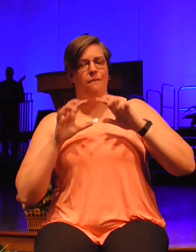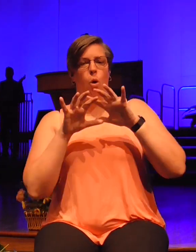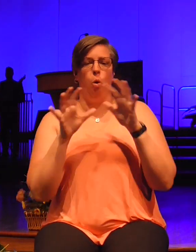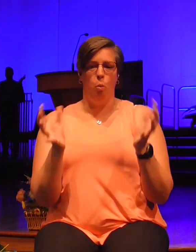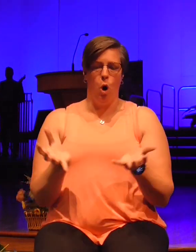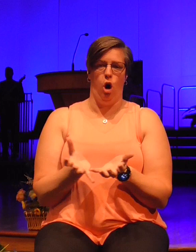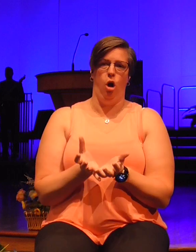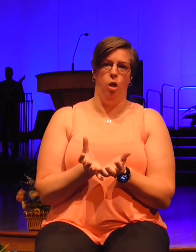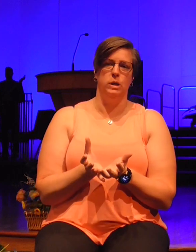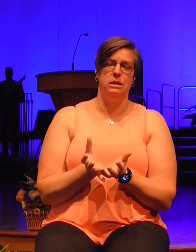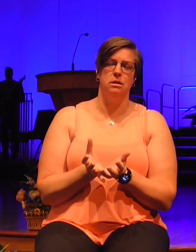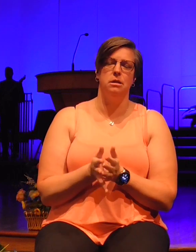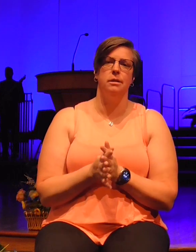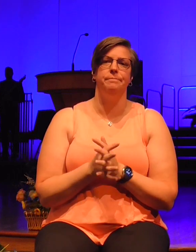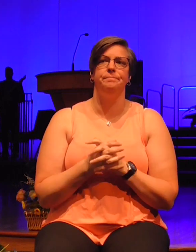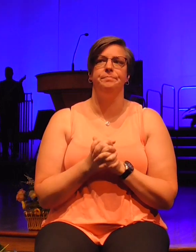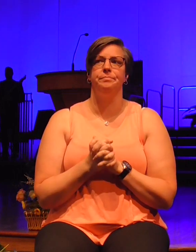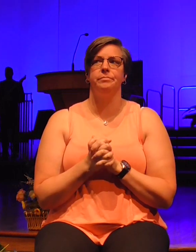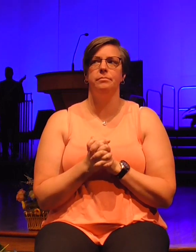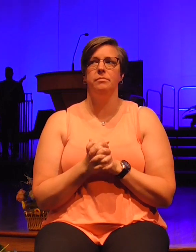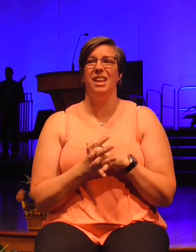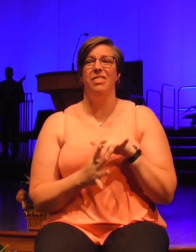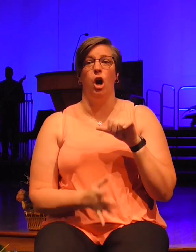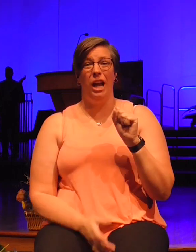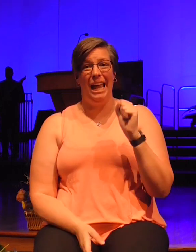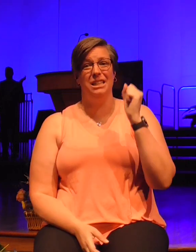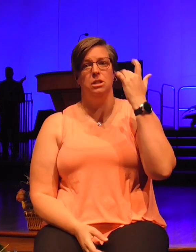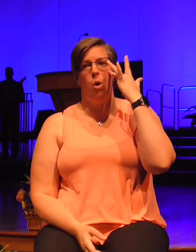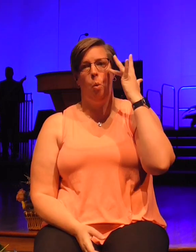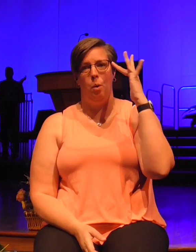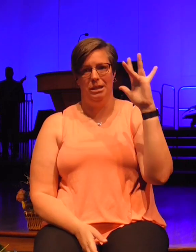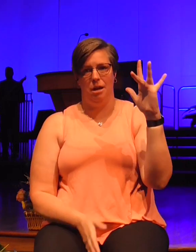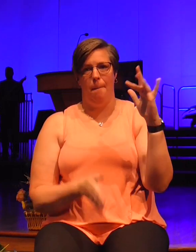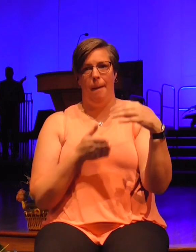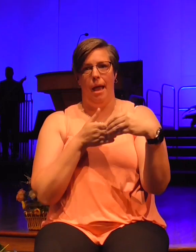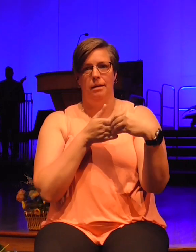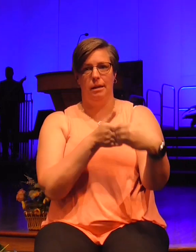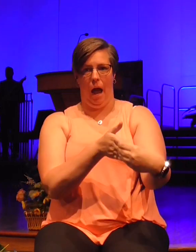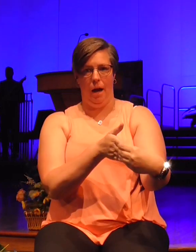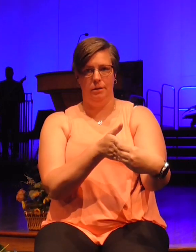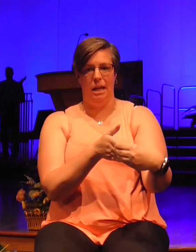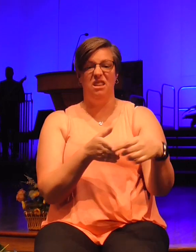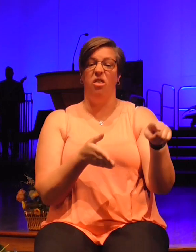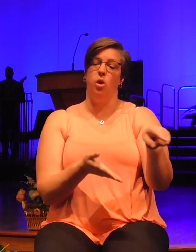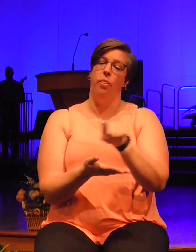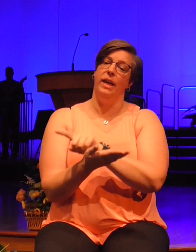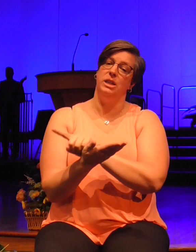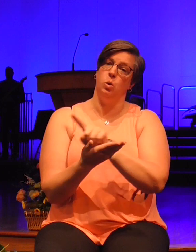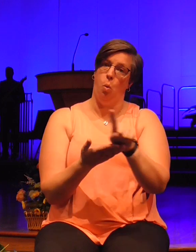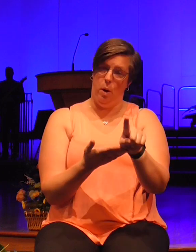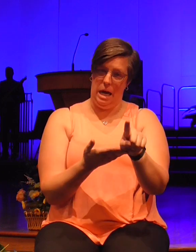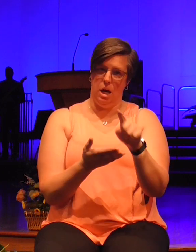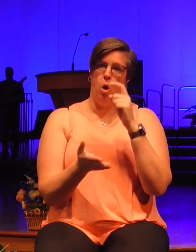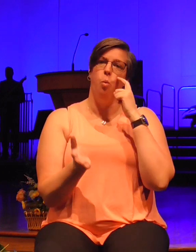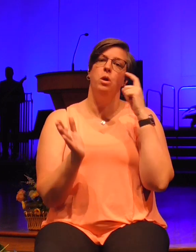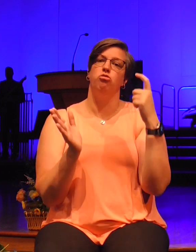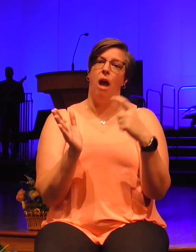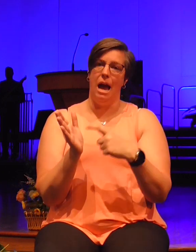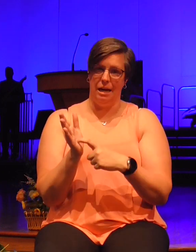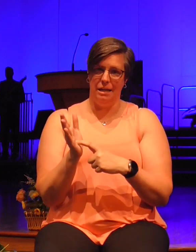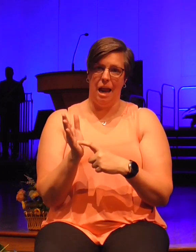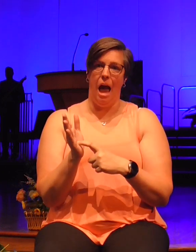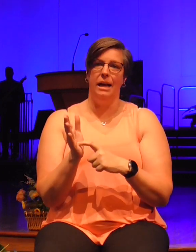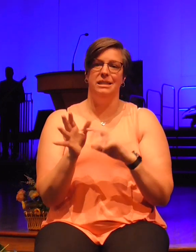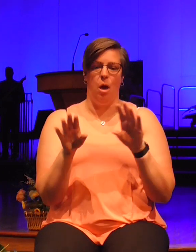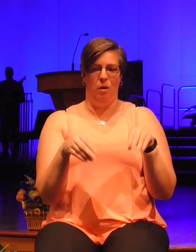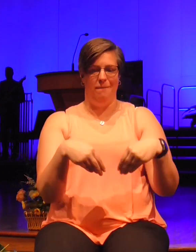loved ones, that there is wisdom and guidance, and that this week we recognize that we've been handed